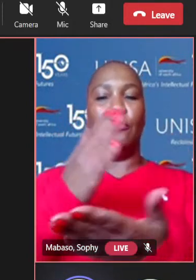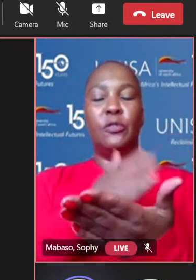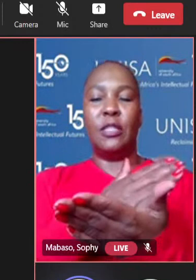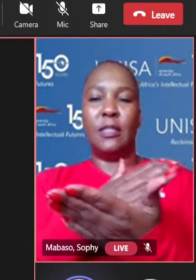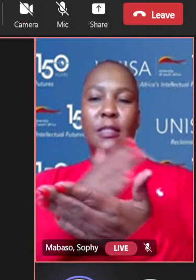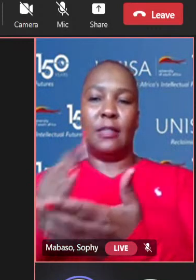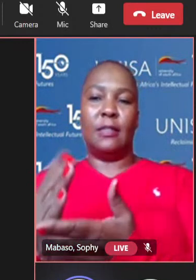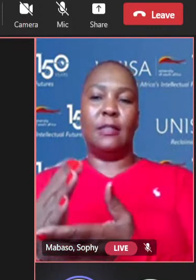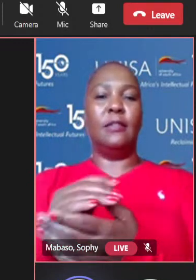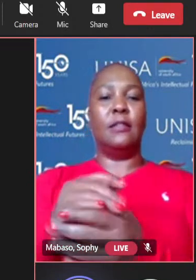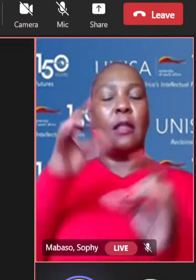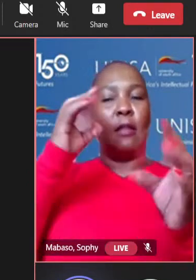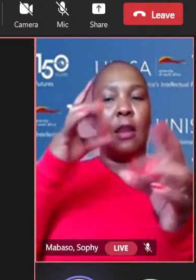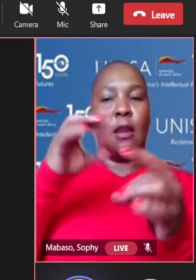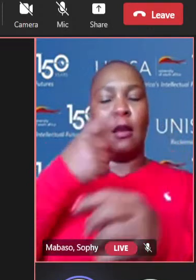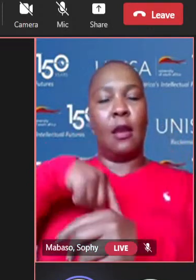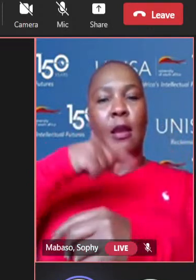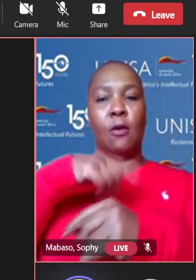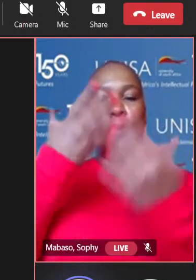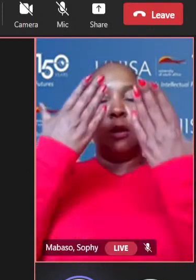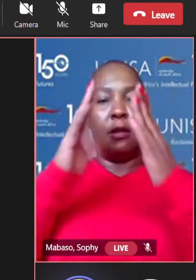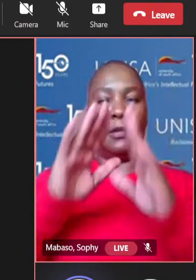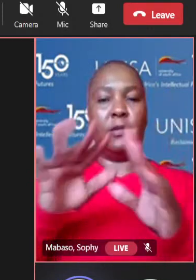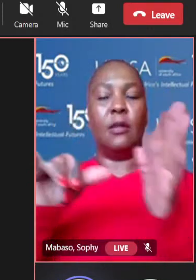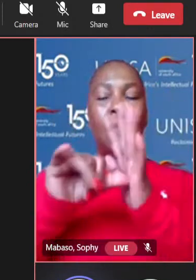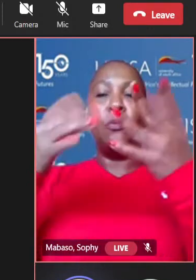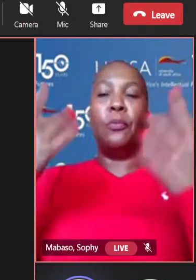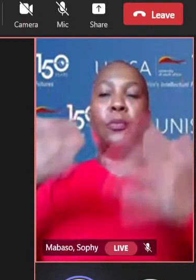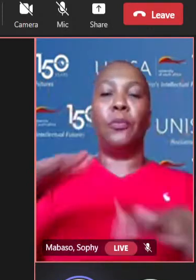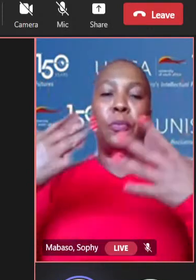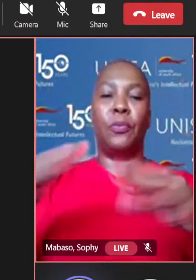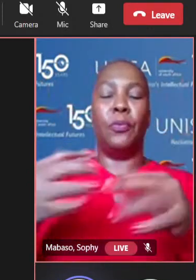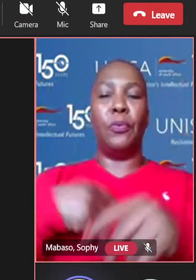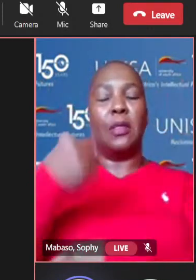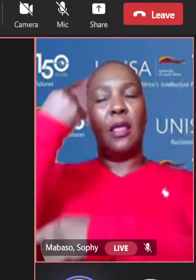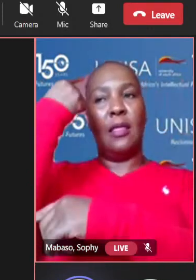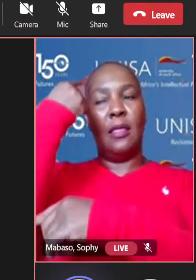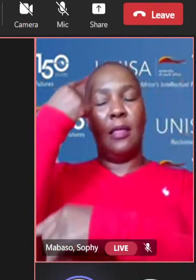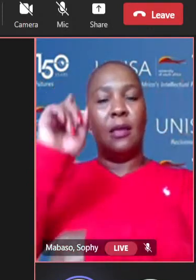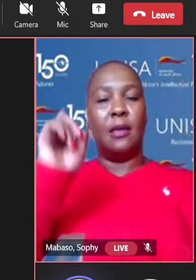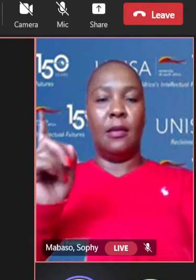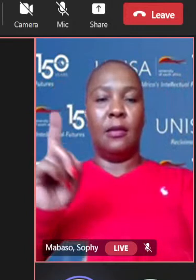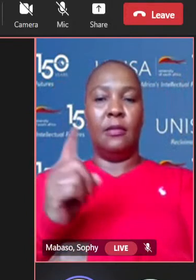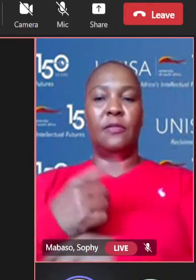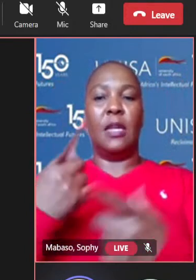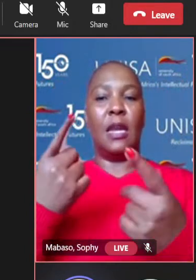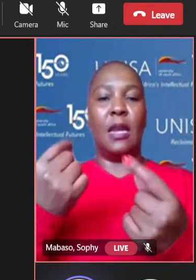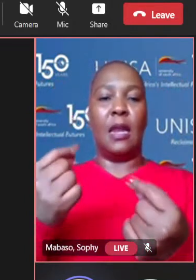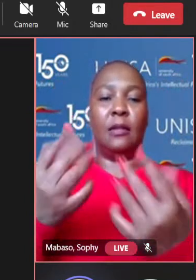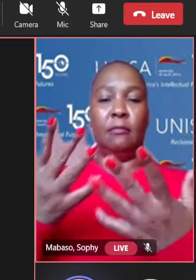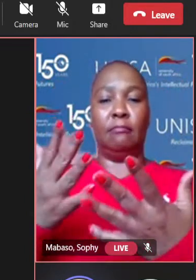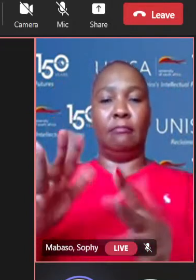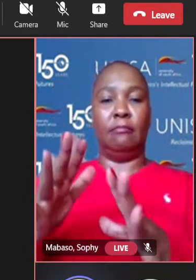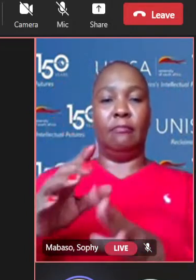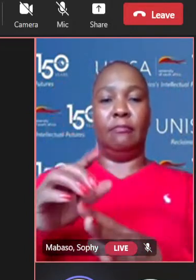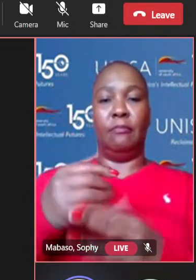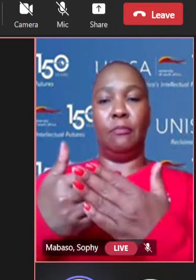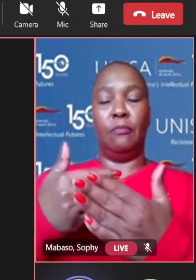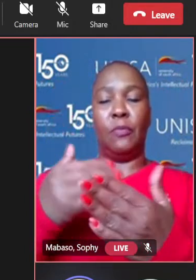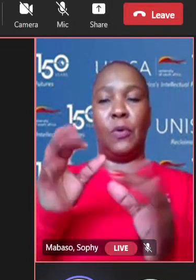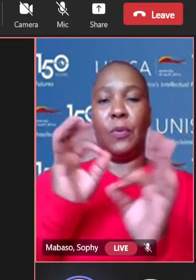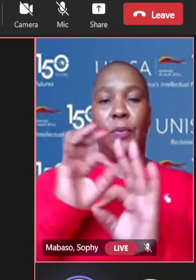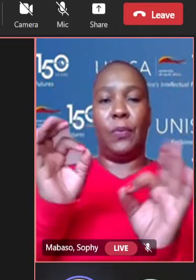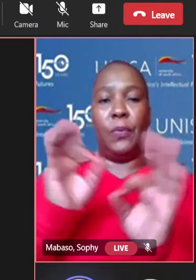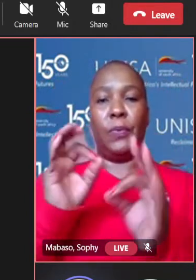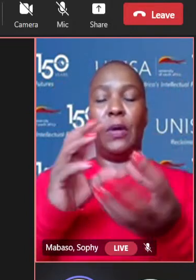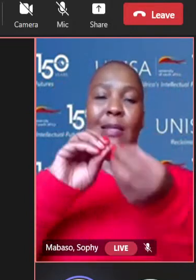students. So it's very important that you start thinking about, if you haven't done so already, to create a designated